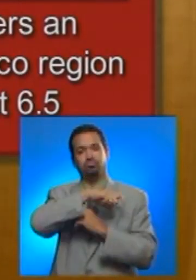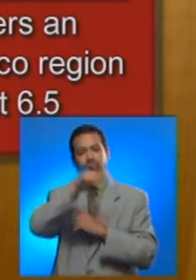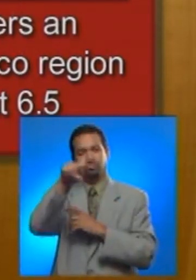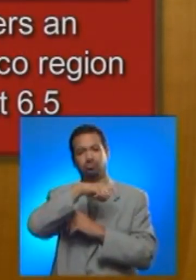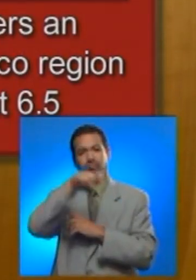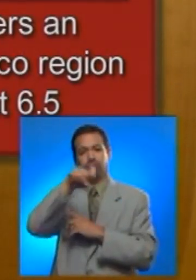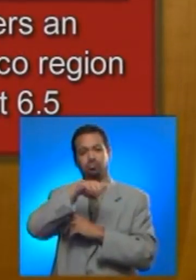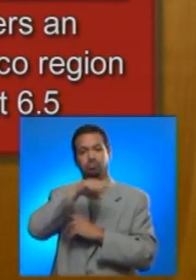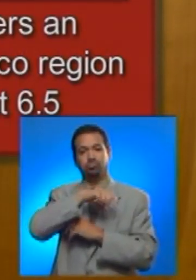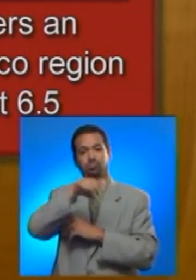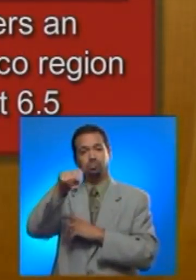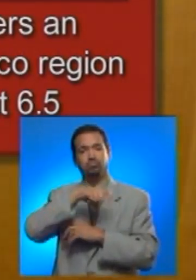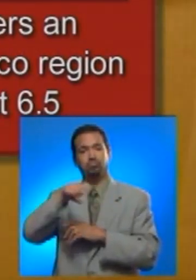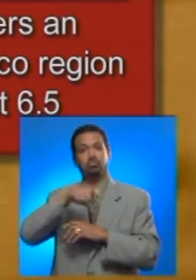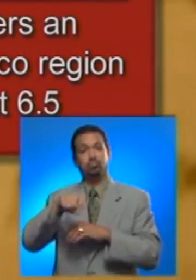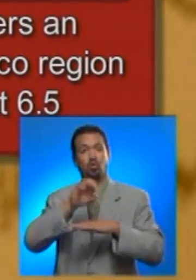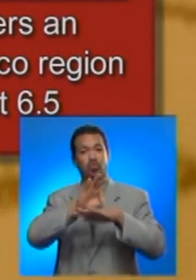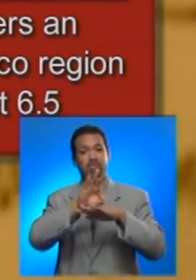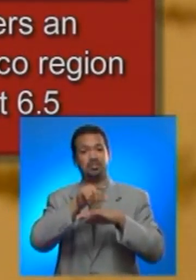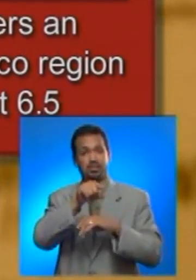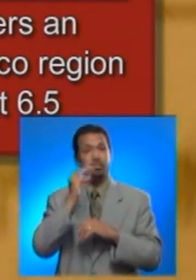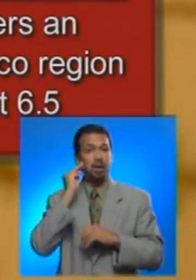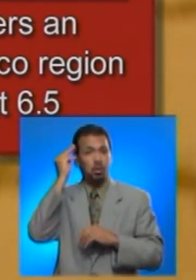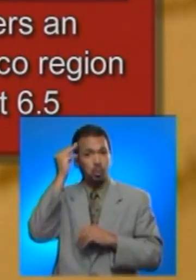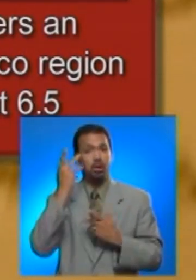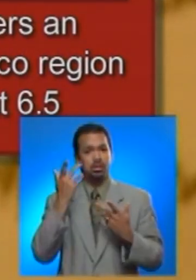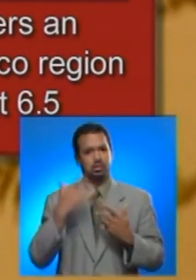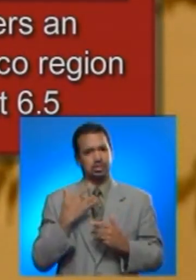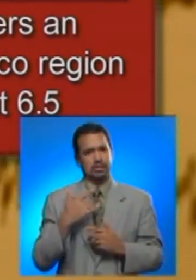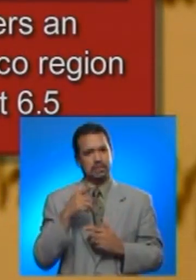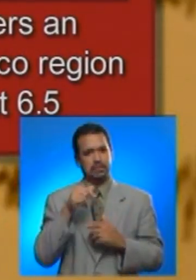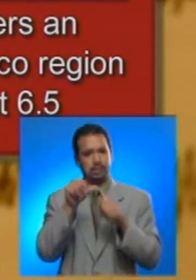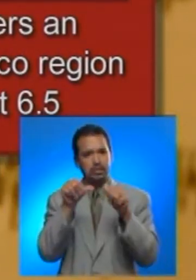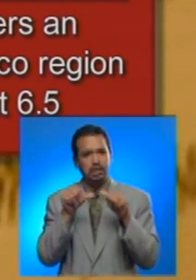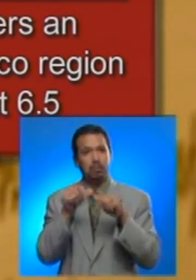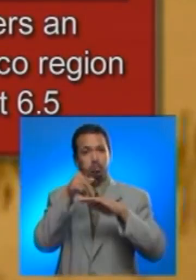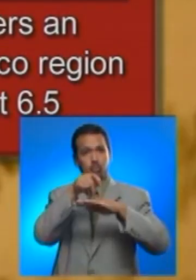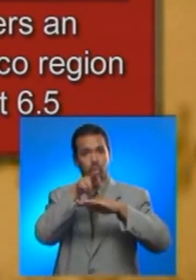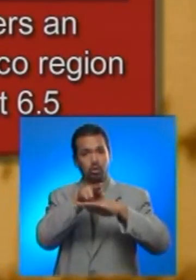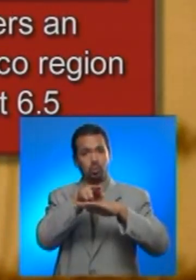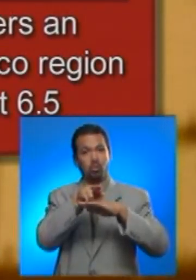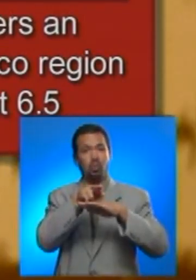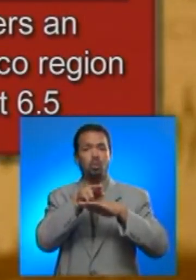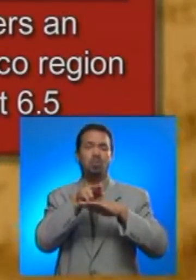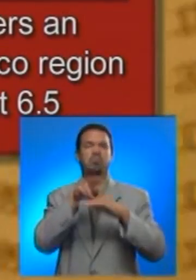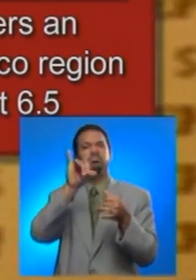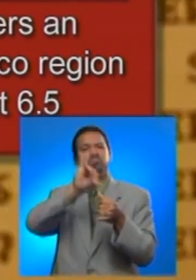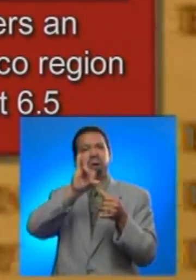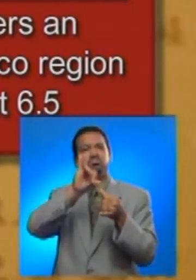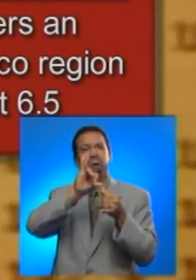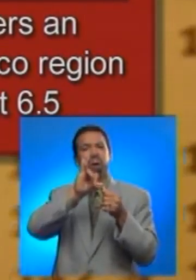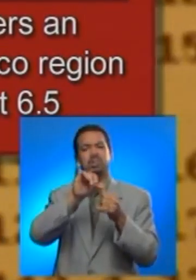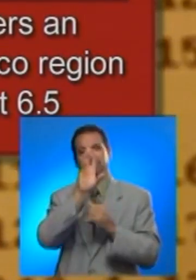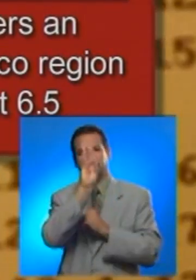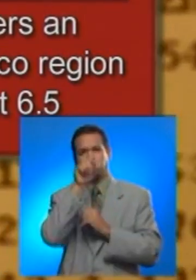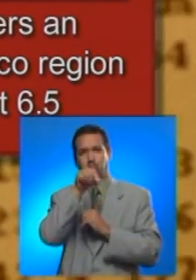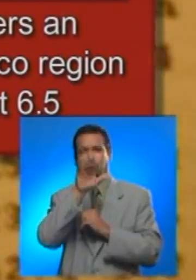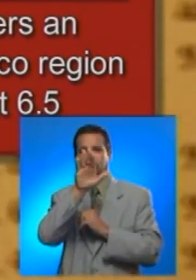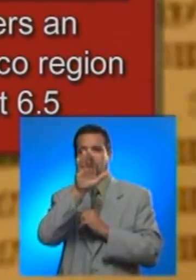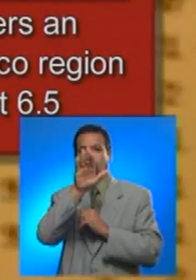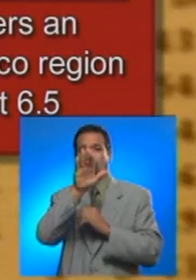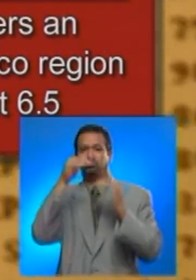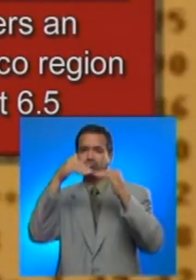apply. The seismic network registers an earthquake within the Puerto Rico region which magnitude is at least 6.5.